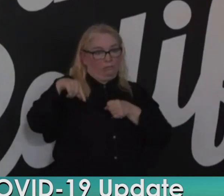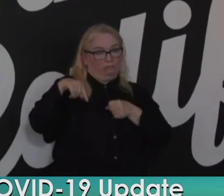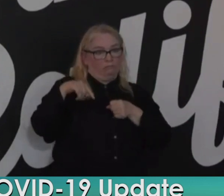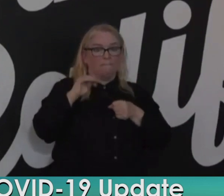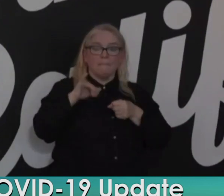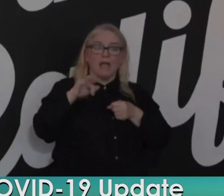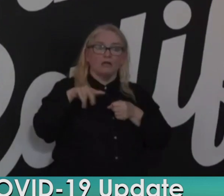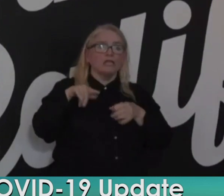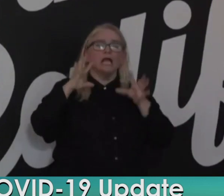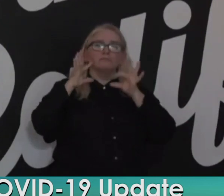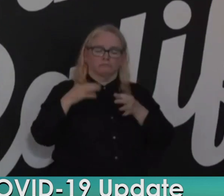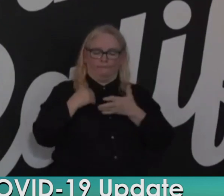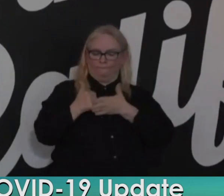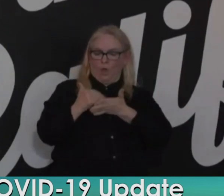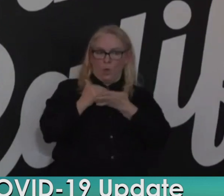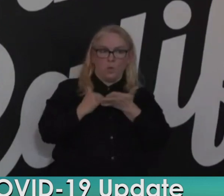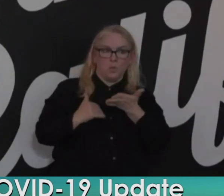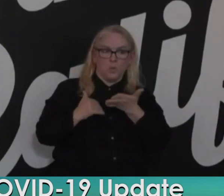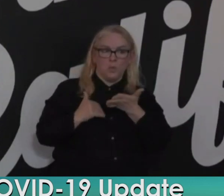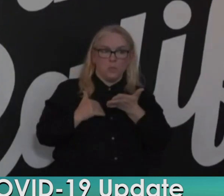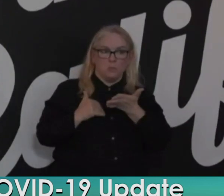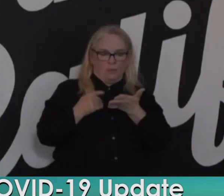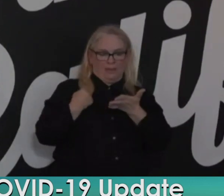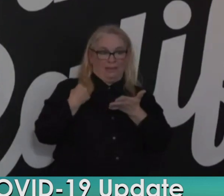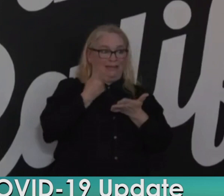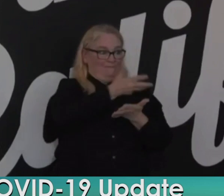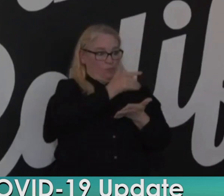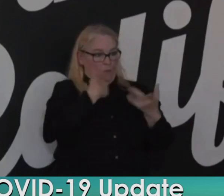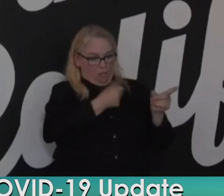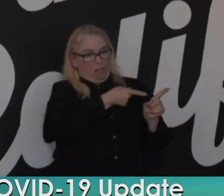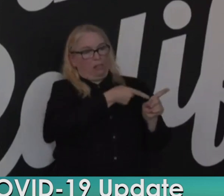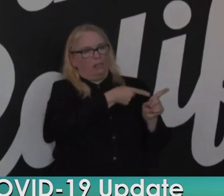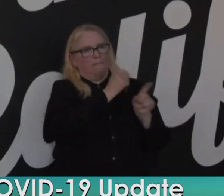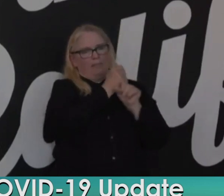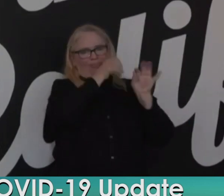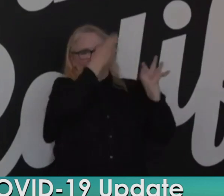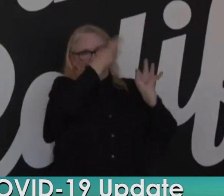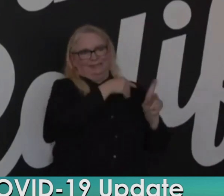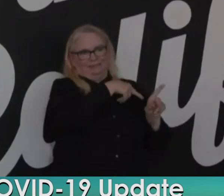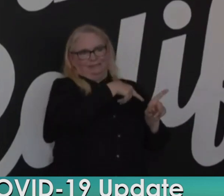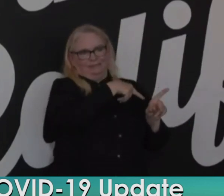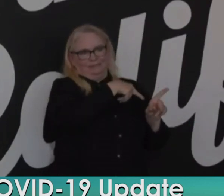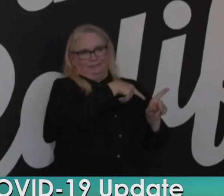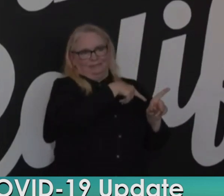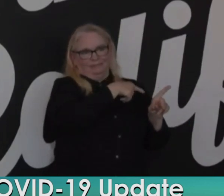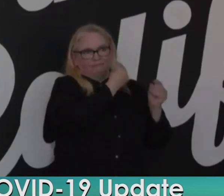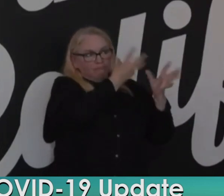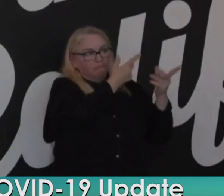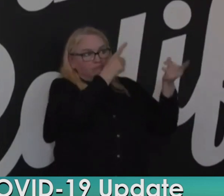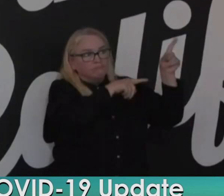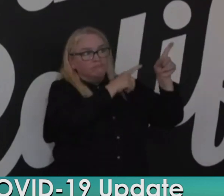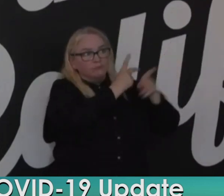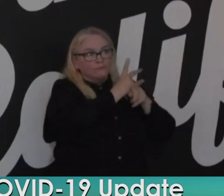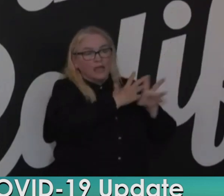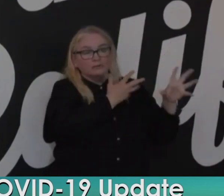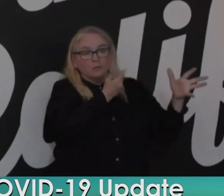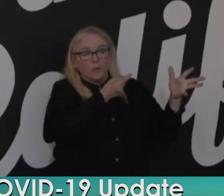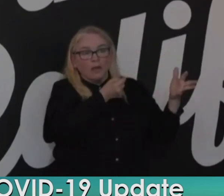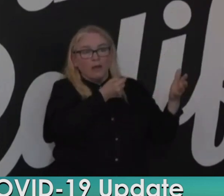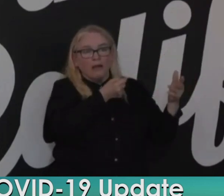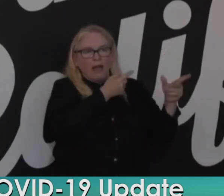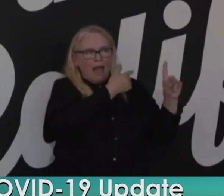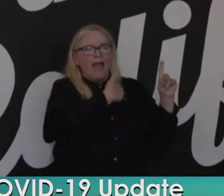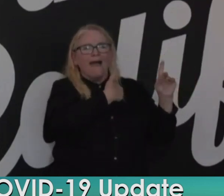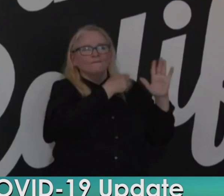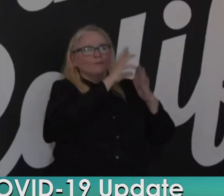health director, as well as their county supervisors in consultation with their health system with a series of criteria